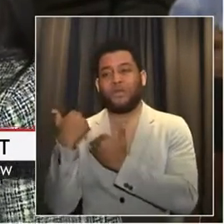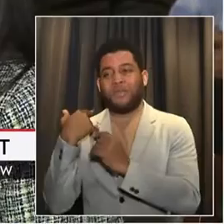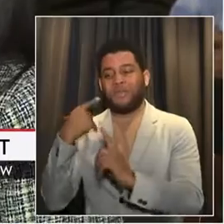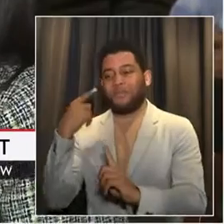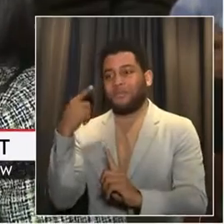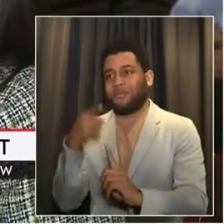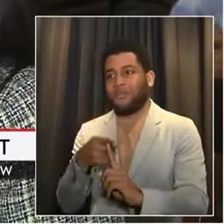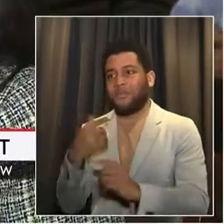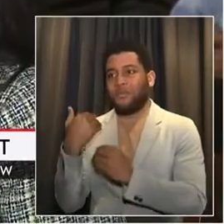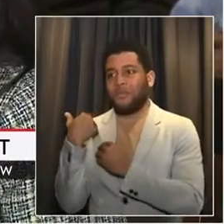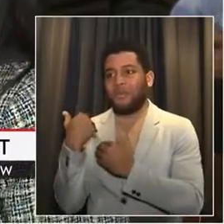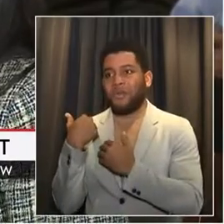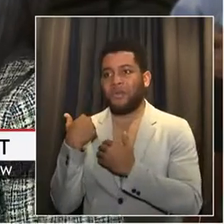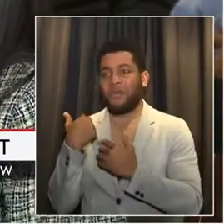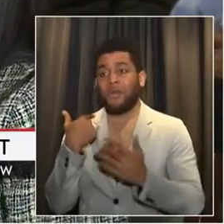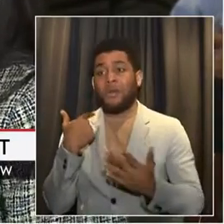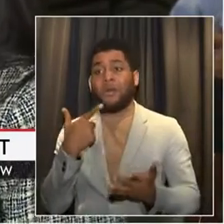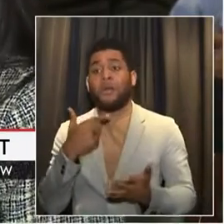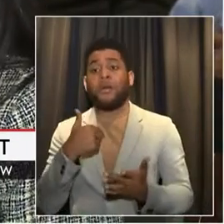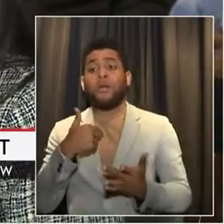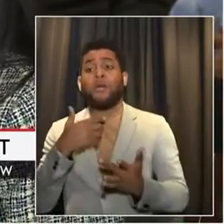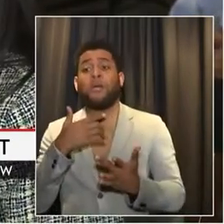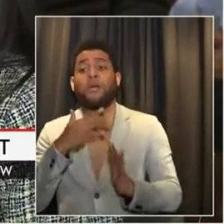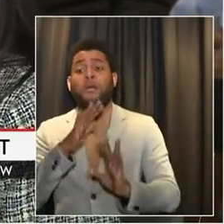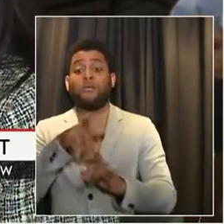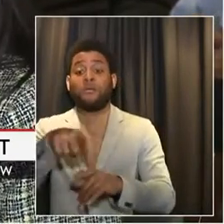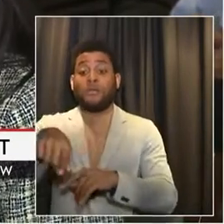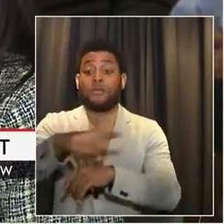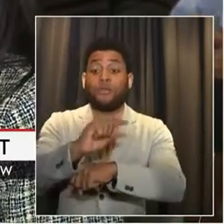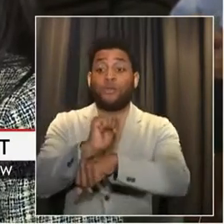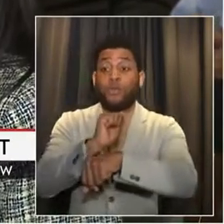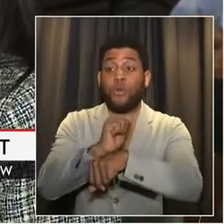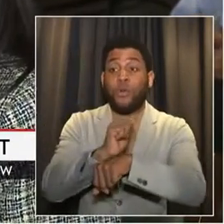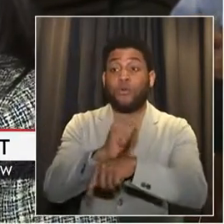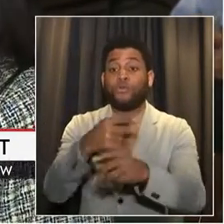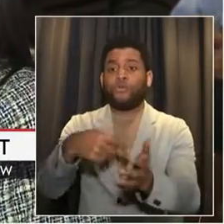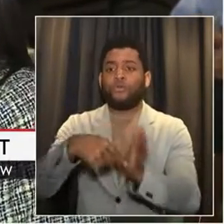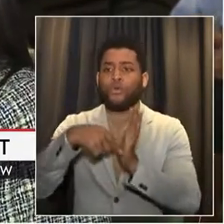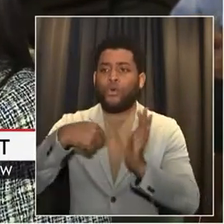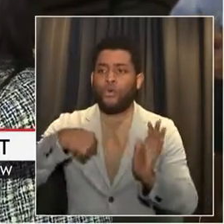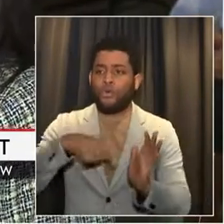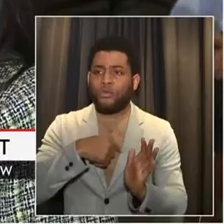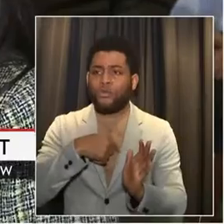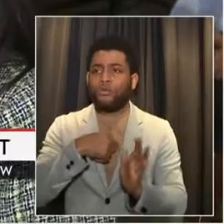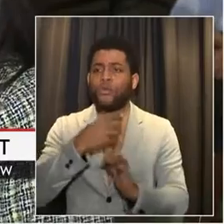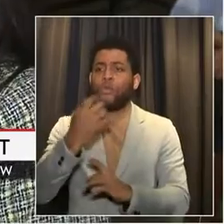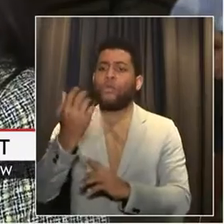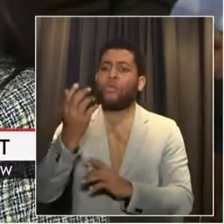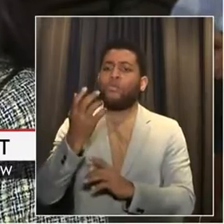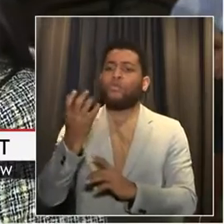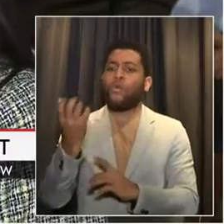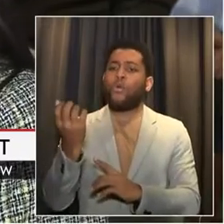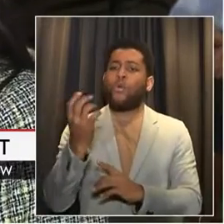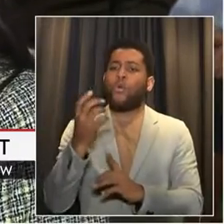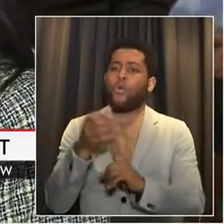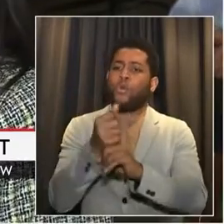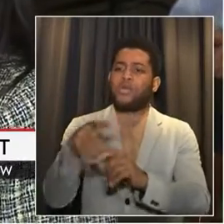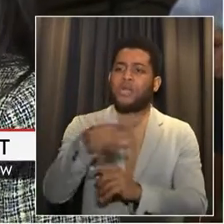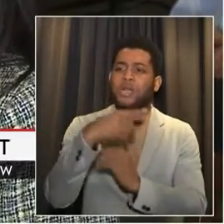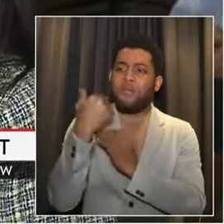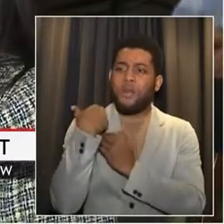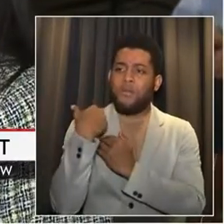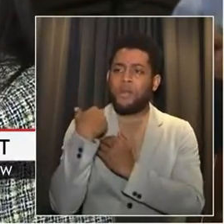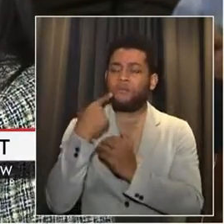working on our behalf accountable. And so from accountability checks, from training, a